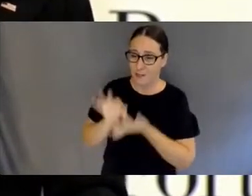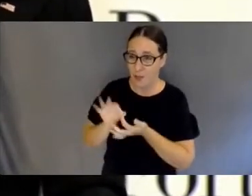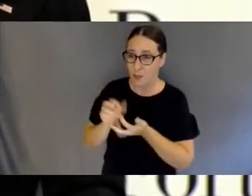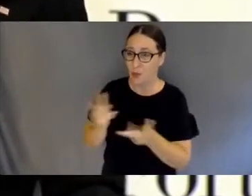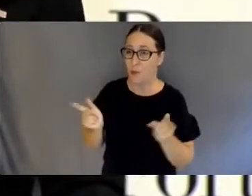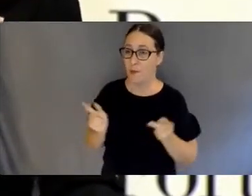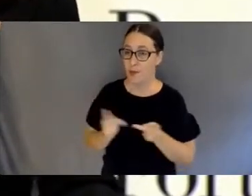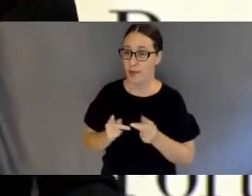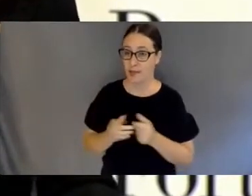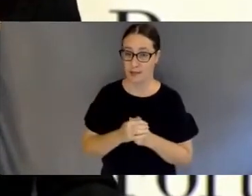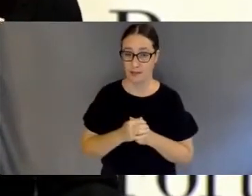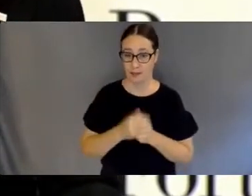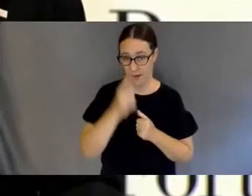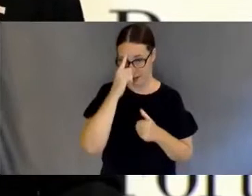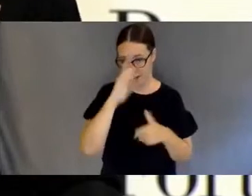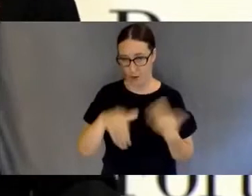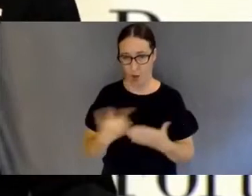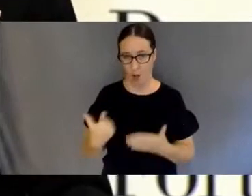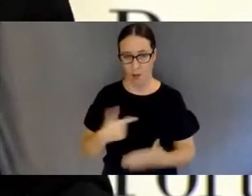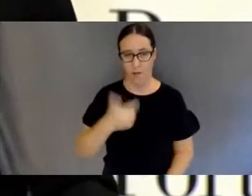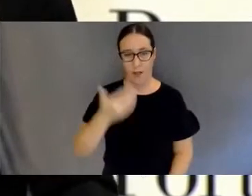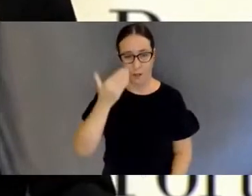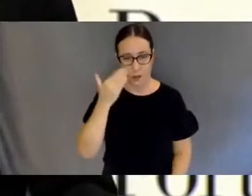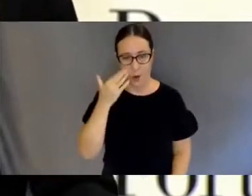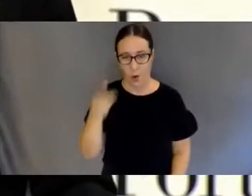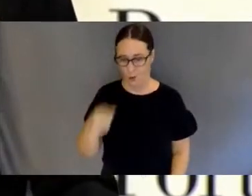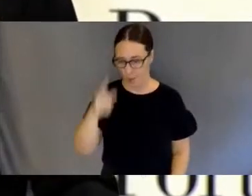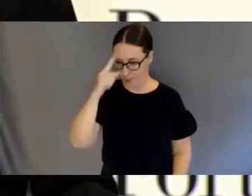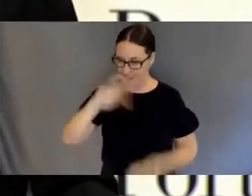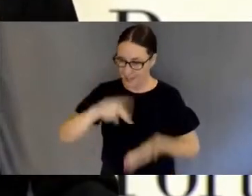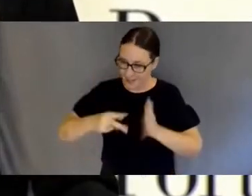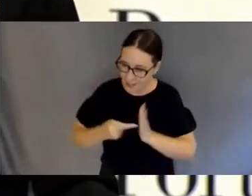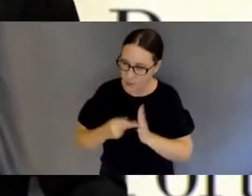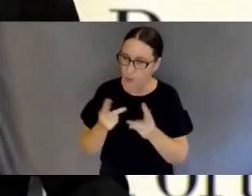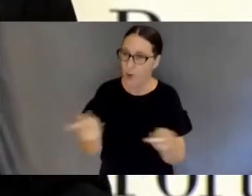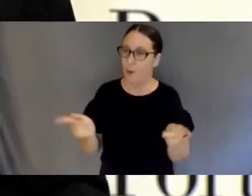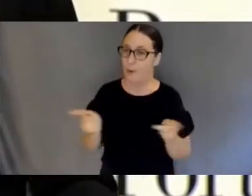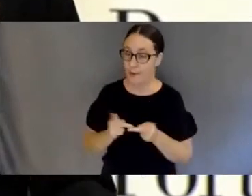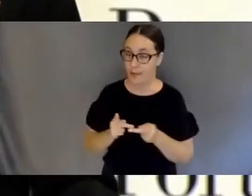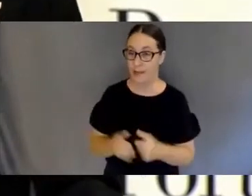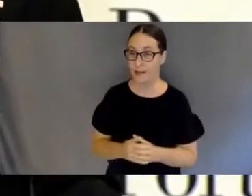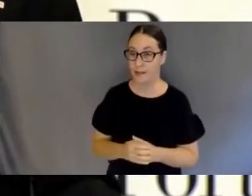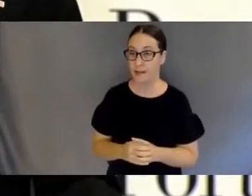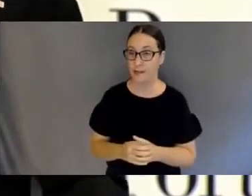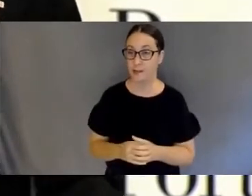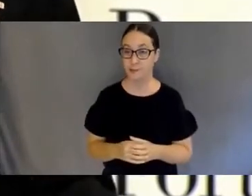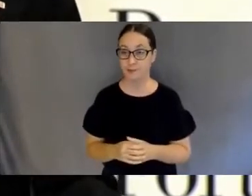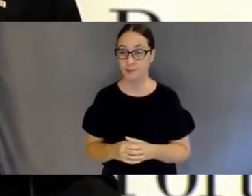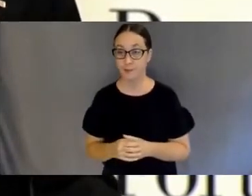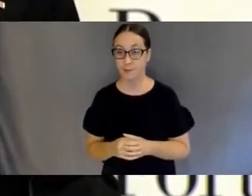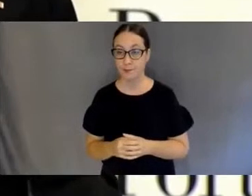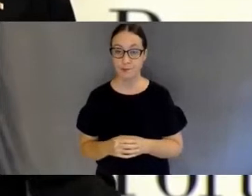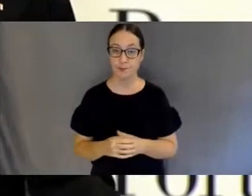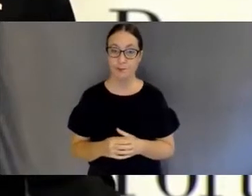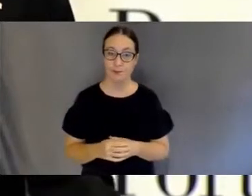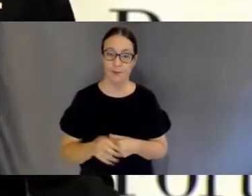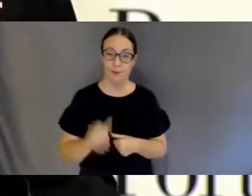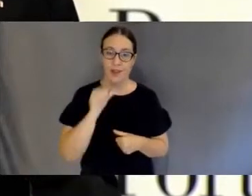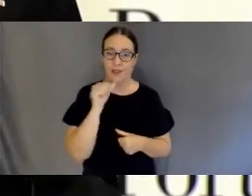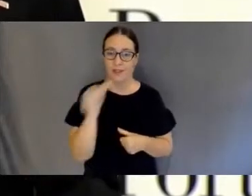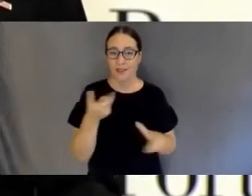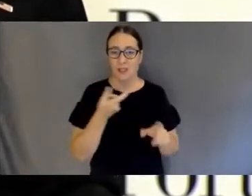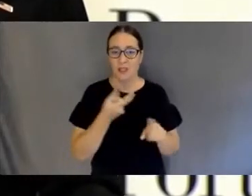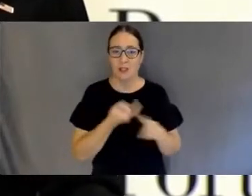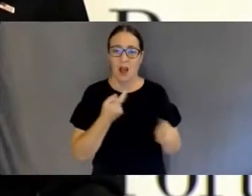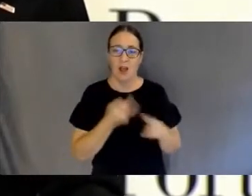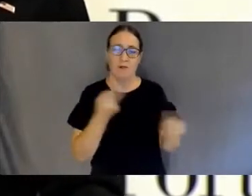think we all know was a very intentional place. It was not the product of whim or fancy